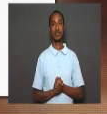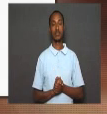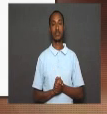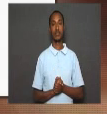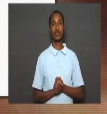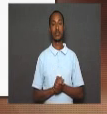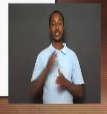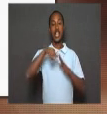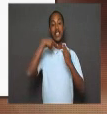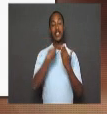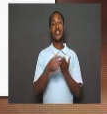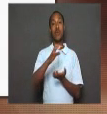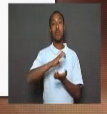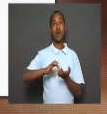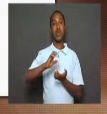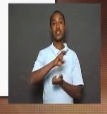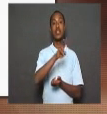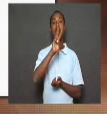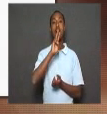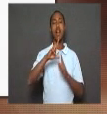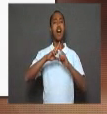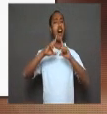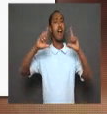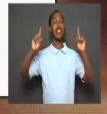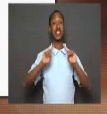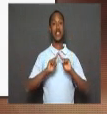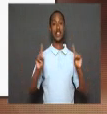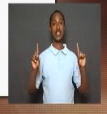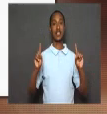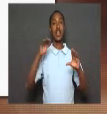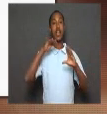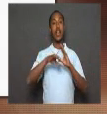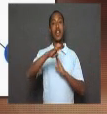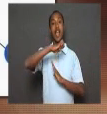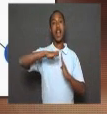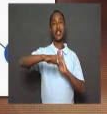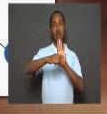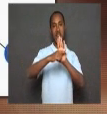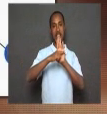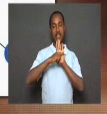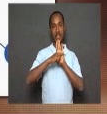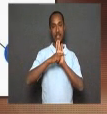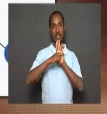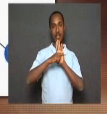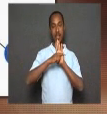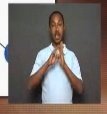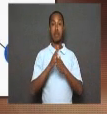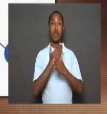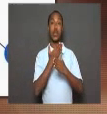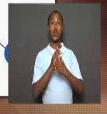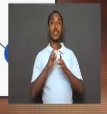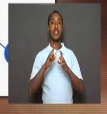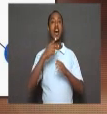Within these compounds, there are large differences in electronegativity between